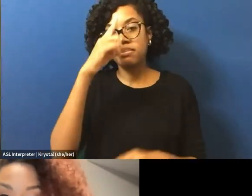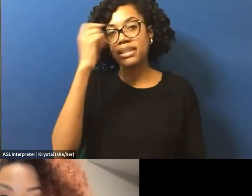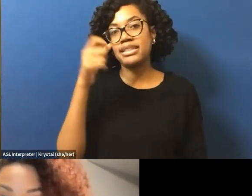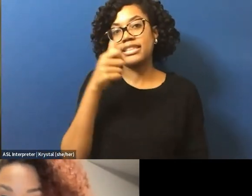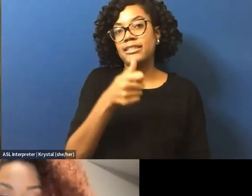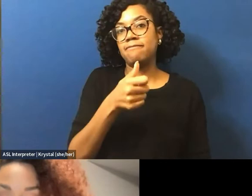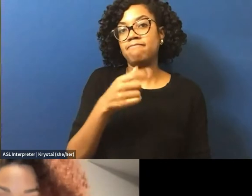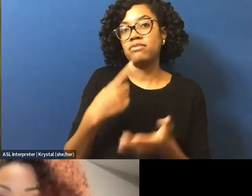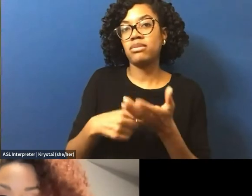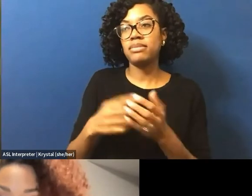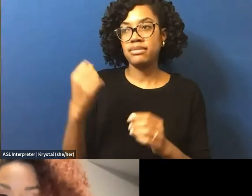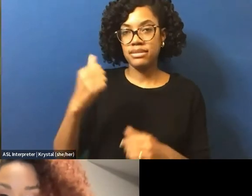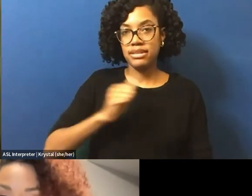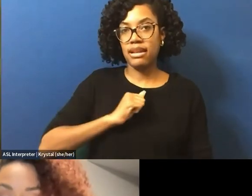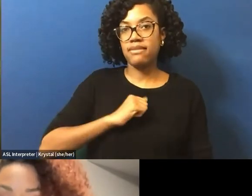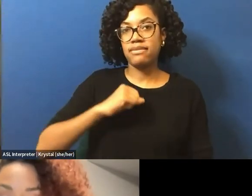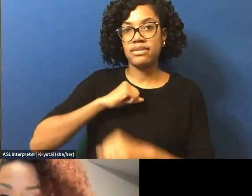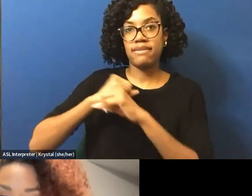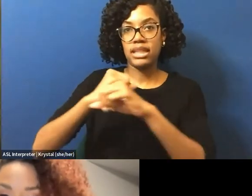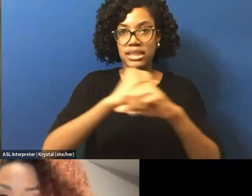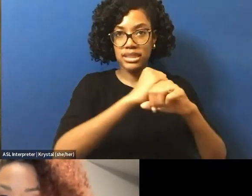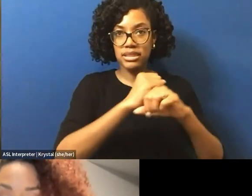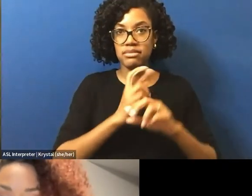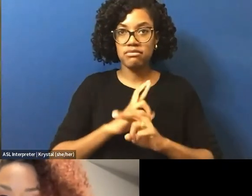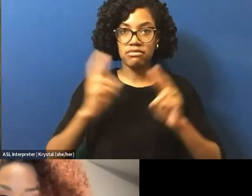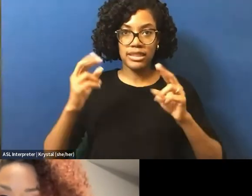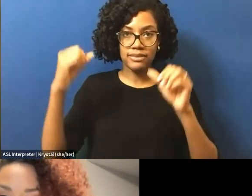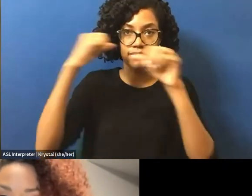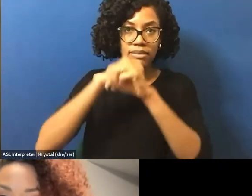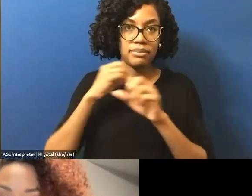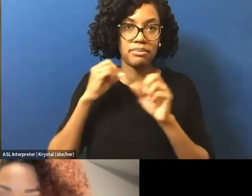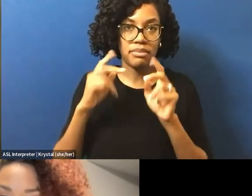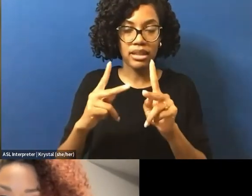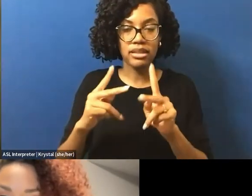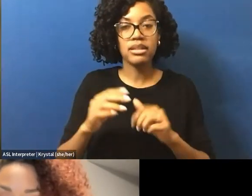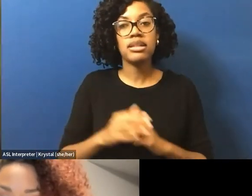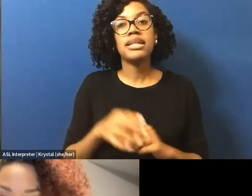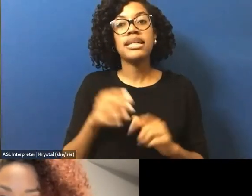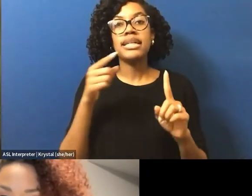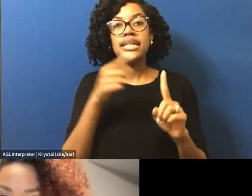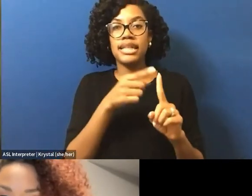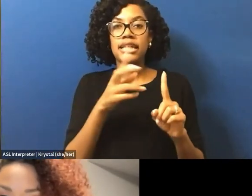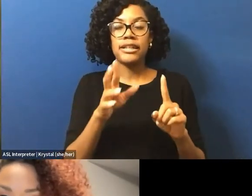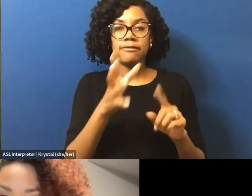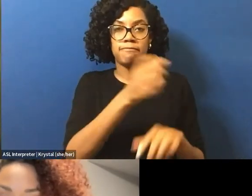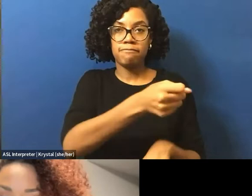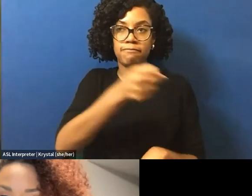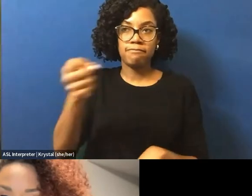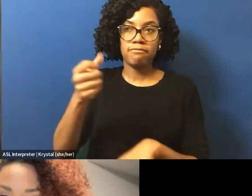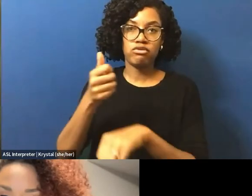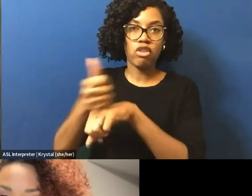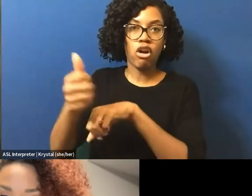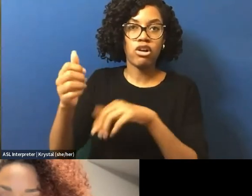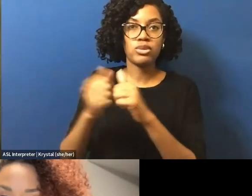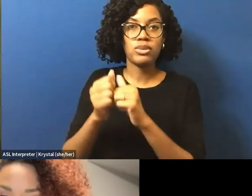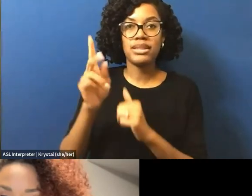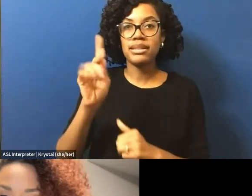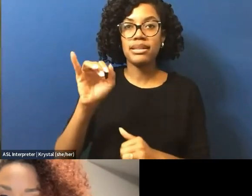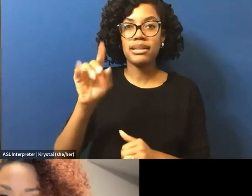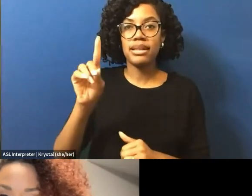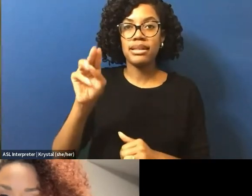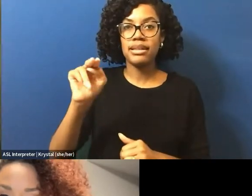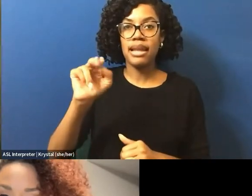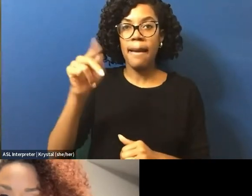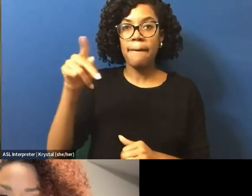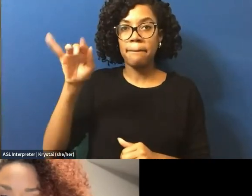he moves into exile, he was fleeing charges of kidnapping that were not true, becomes kind of a Black power icon, somebody